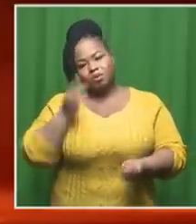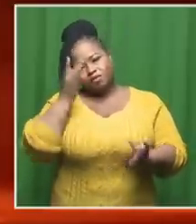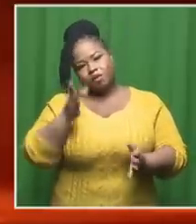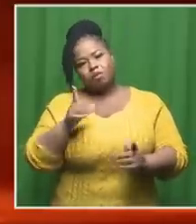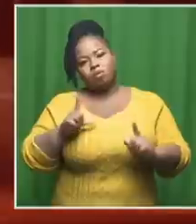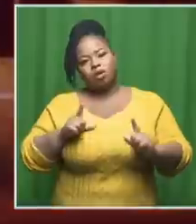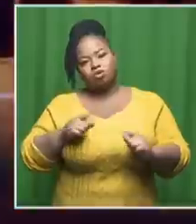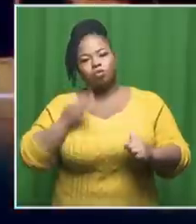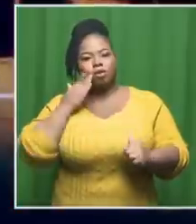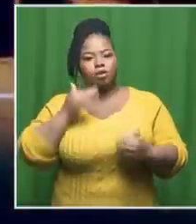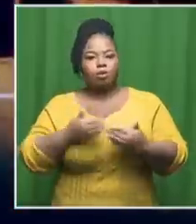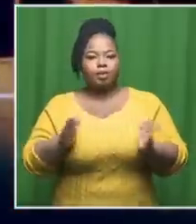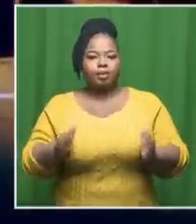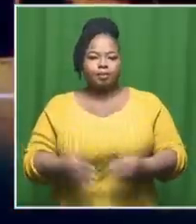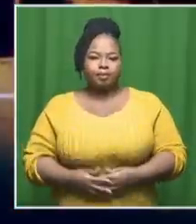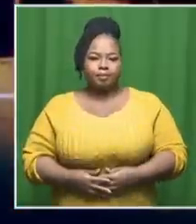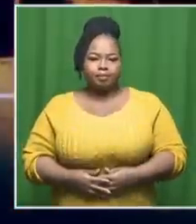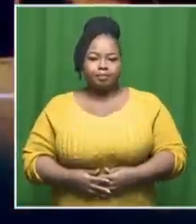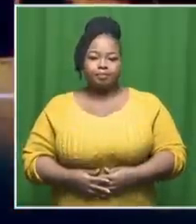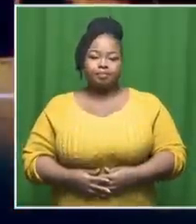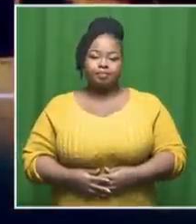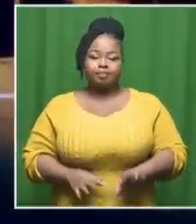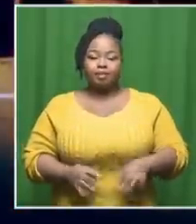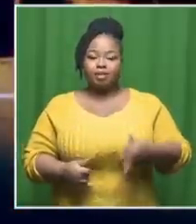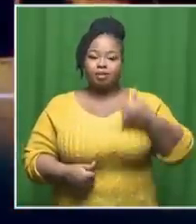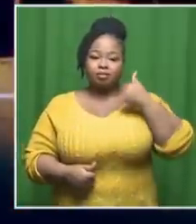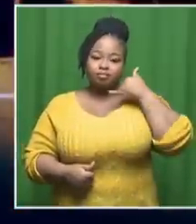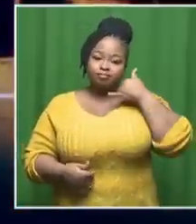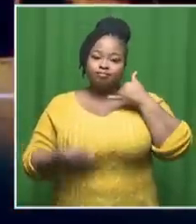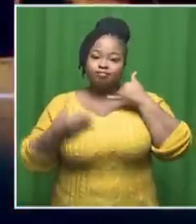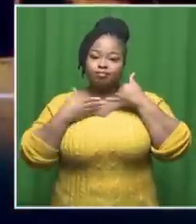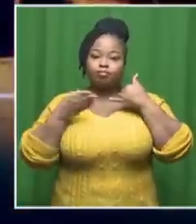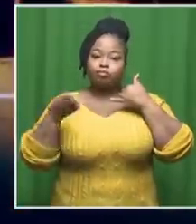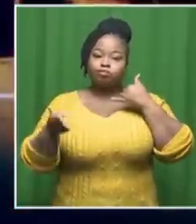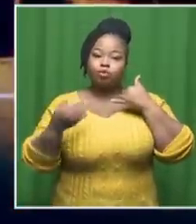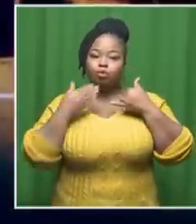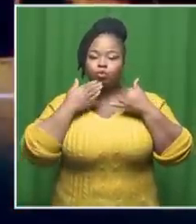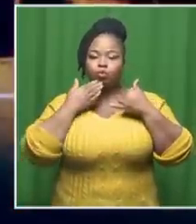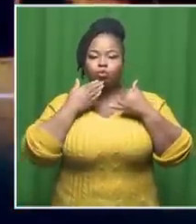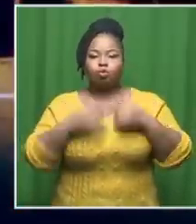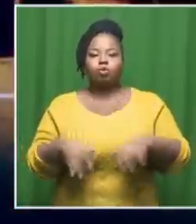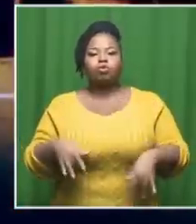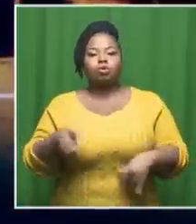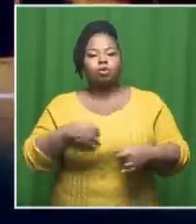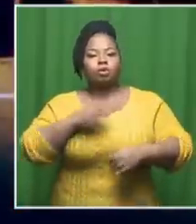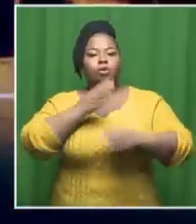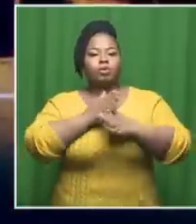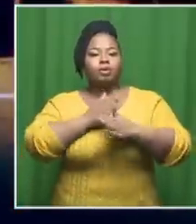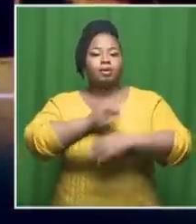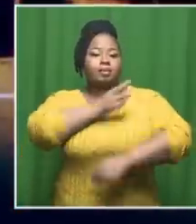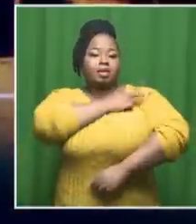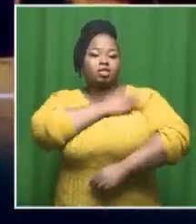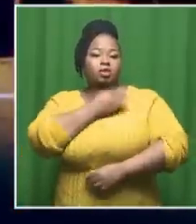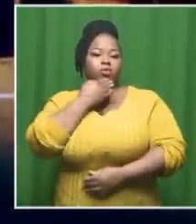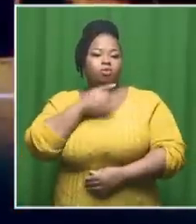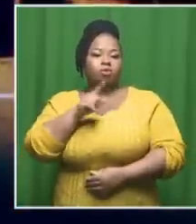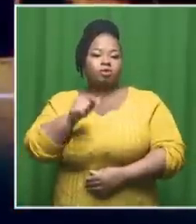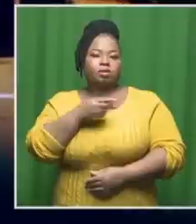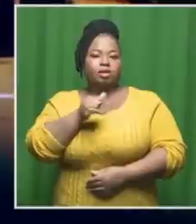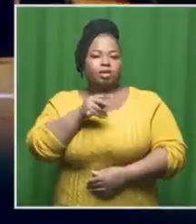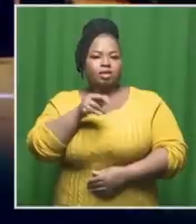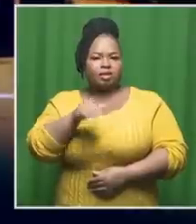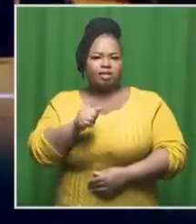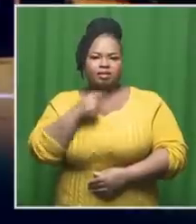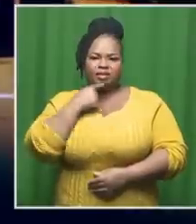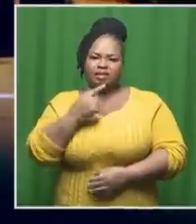notice. And on the line to us to talk about this is N3 Toll Concession Operations Manager Tanya Dugra, who